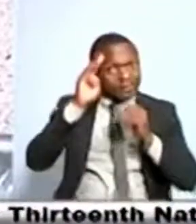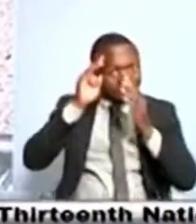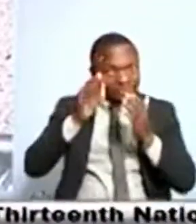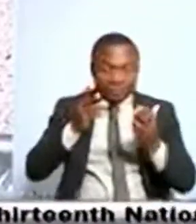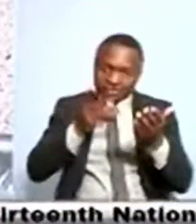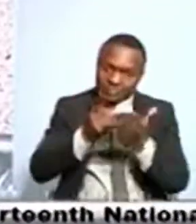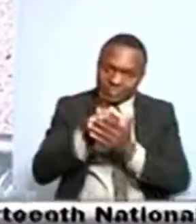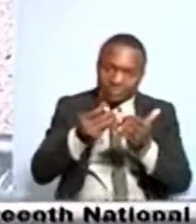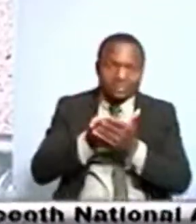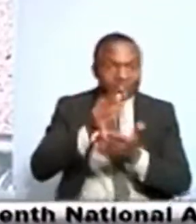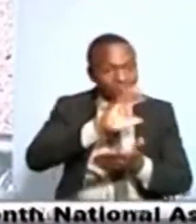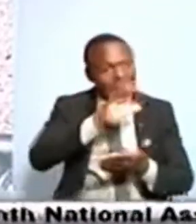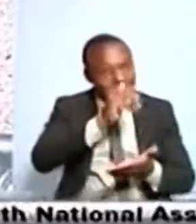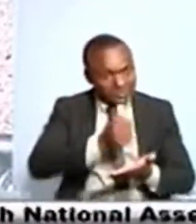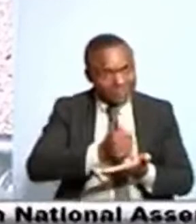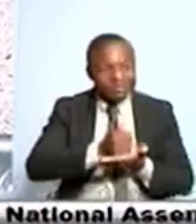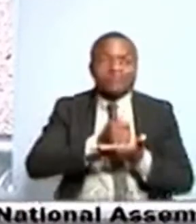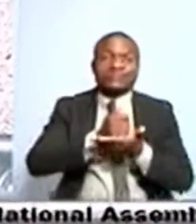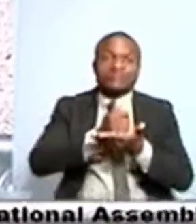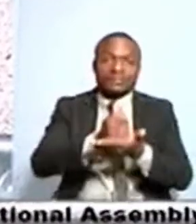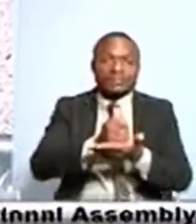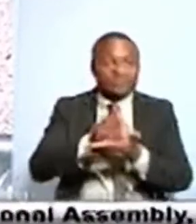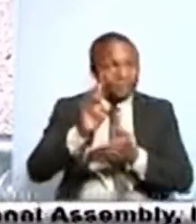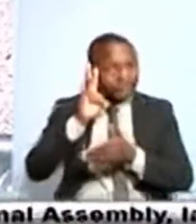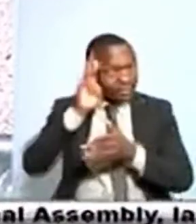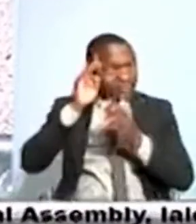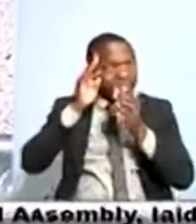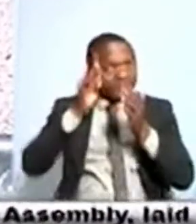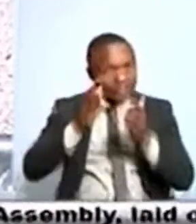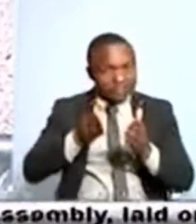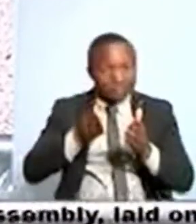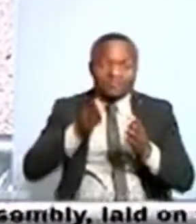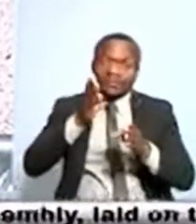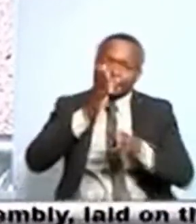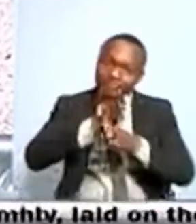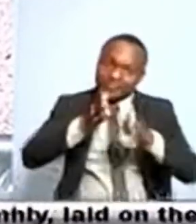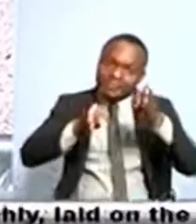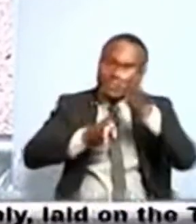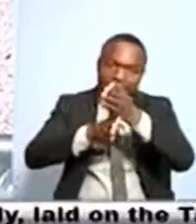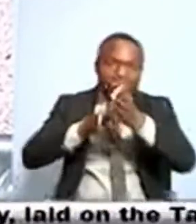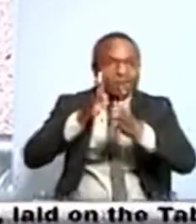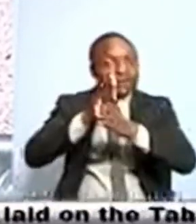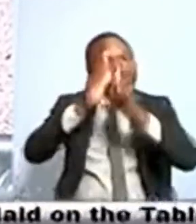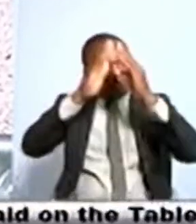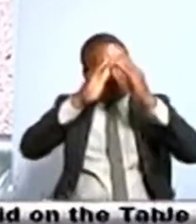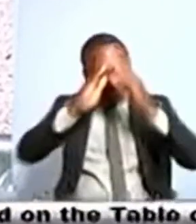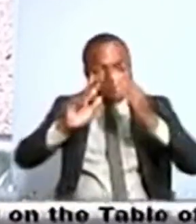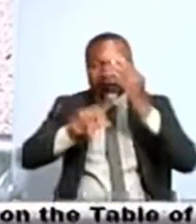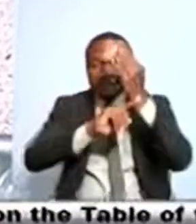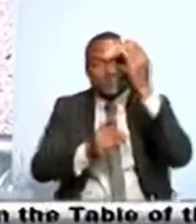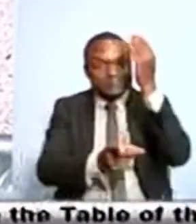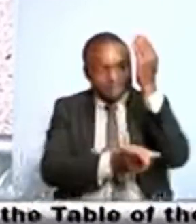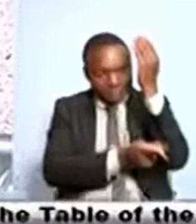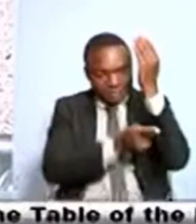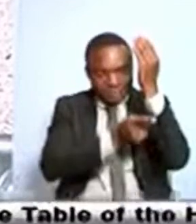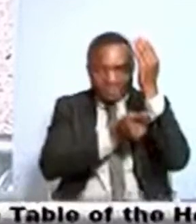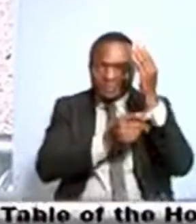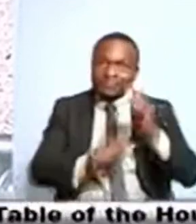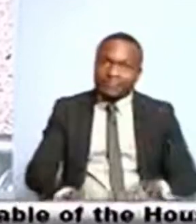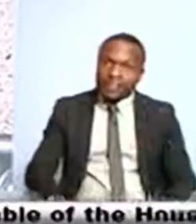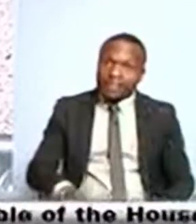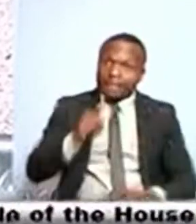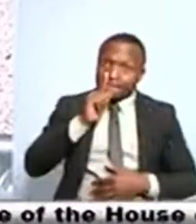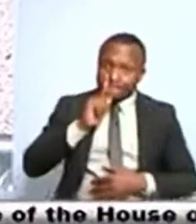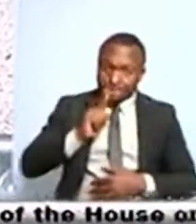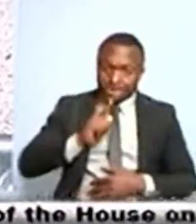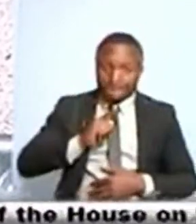his intervention, and also the Minister of Infrastructure, Housing and Urban Development. Madam